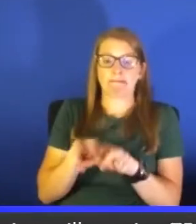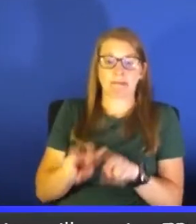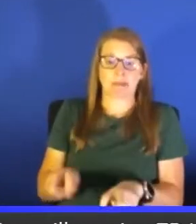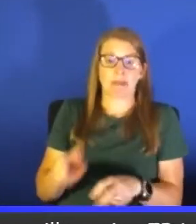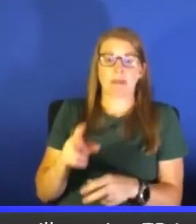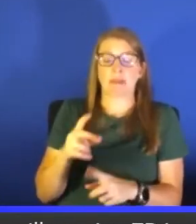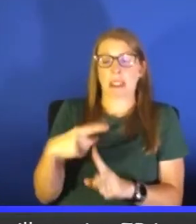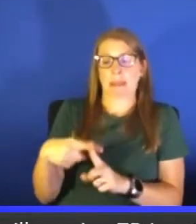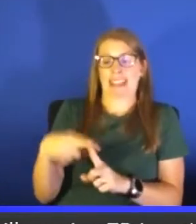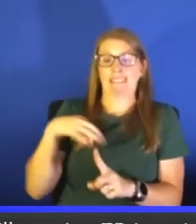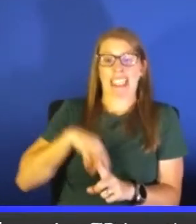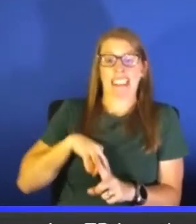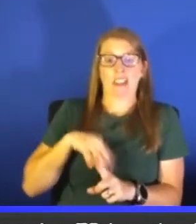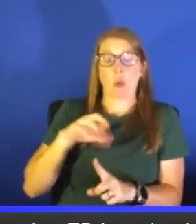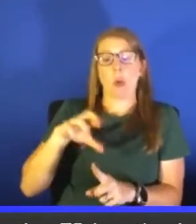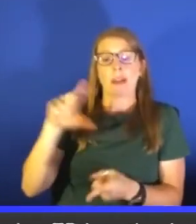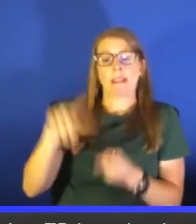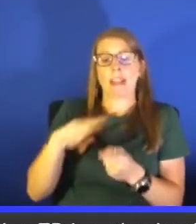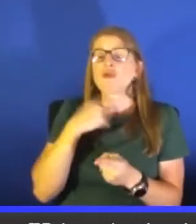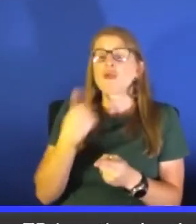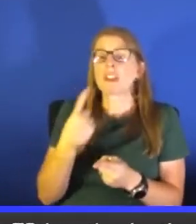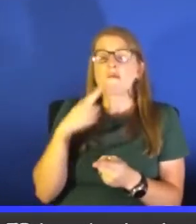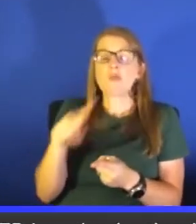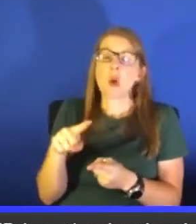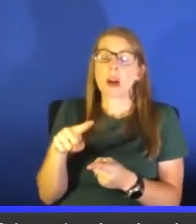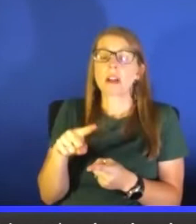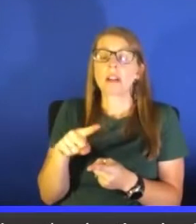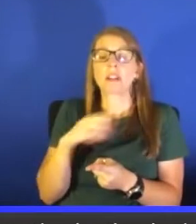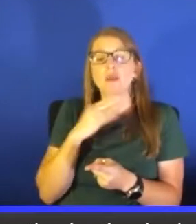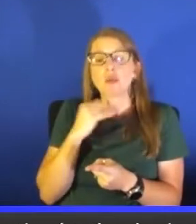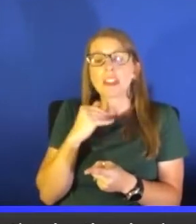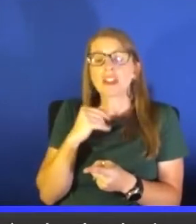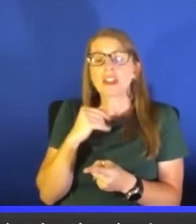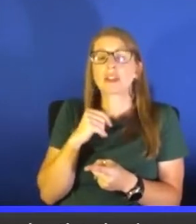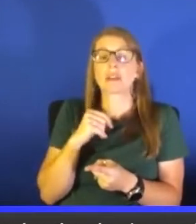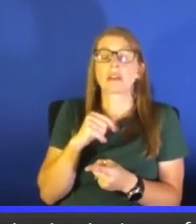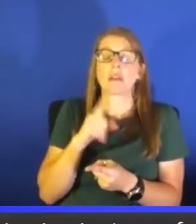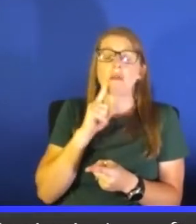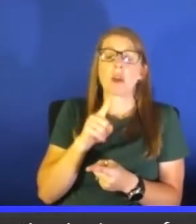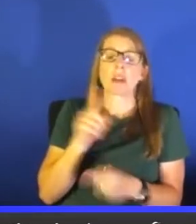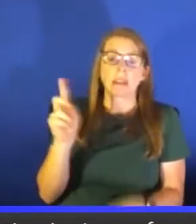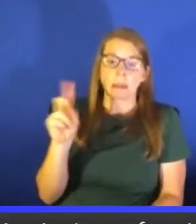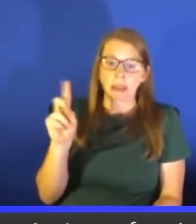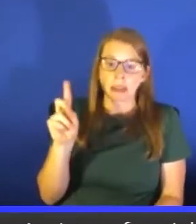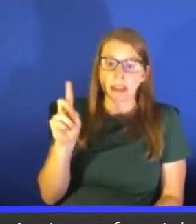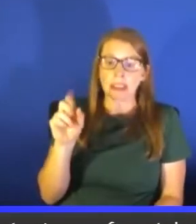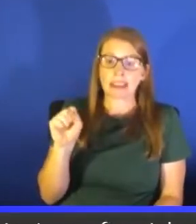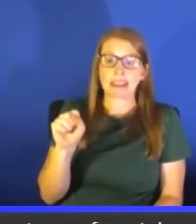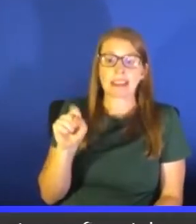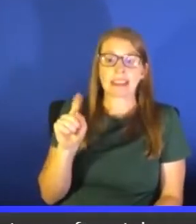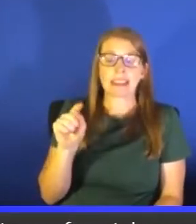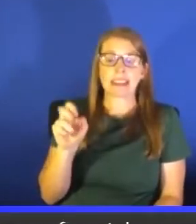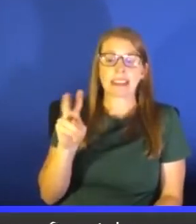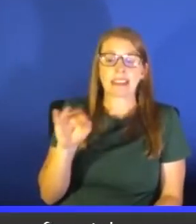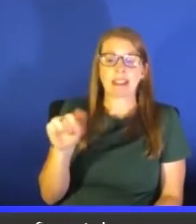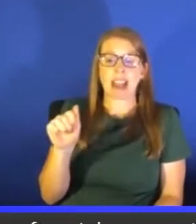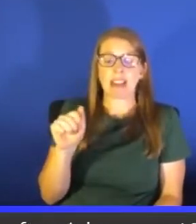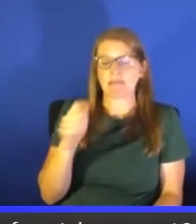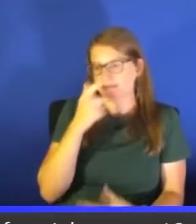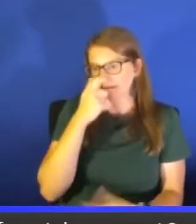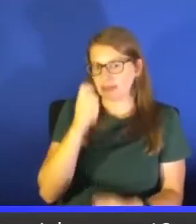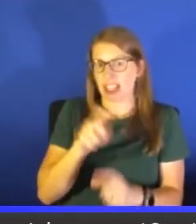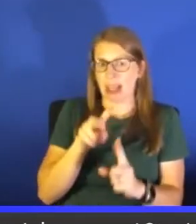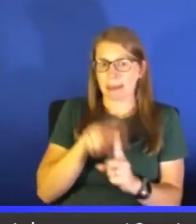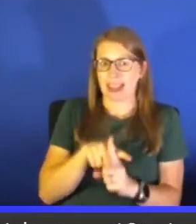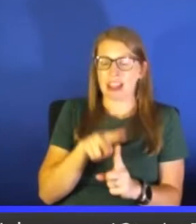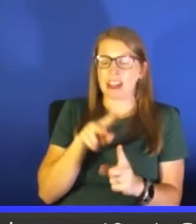or less risk of some of these sweeteners in diabetics. Obviously stevia is having some interesting applications there, so it's hard to